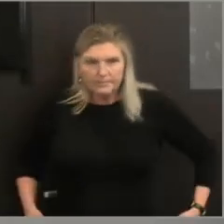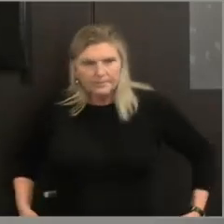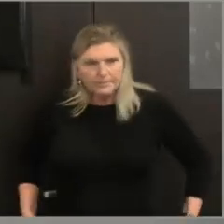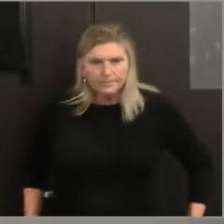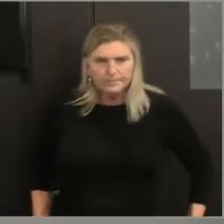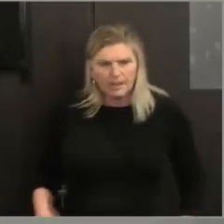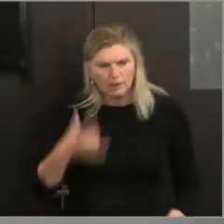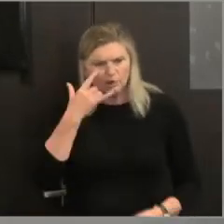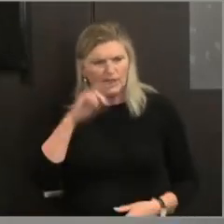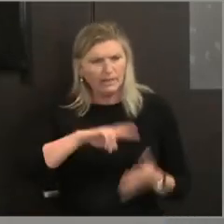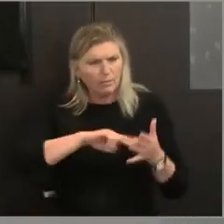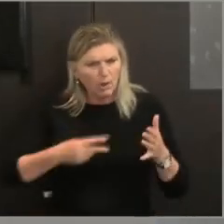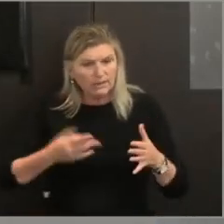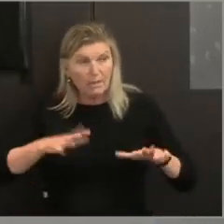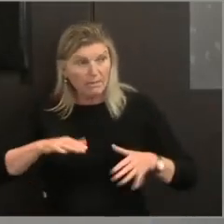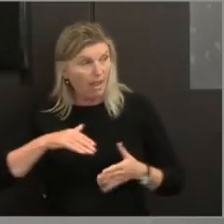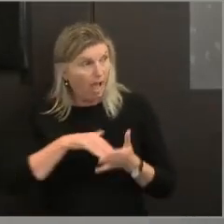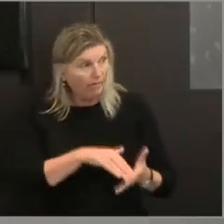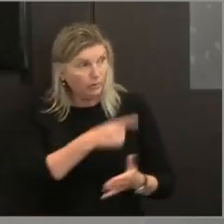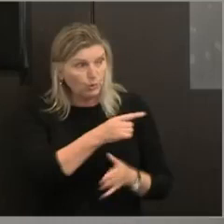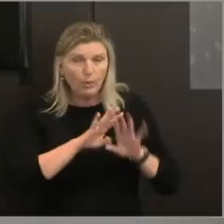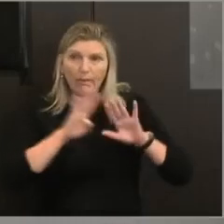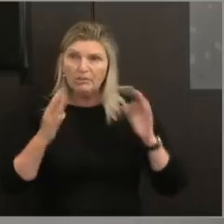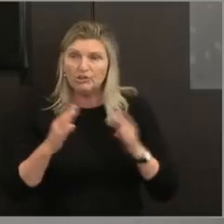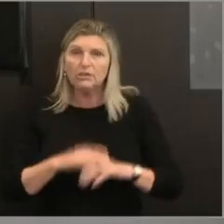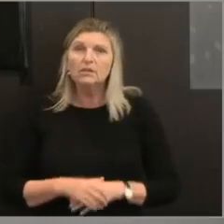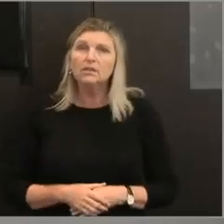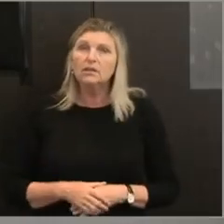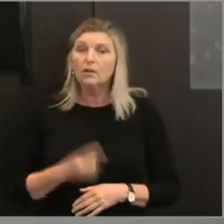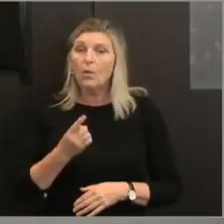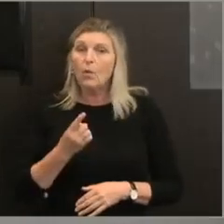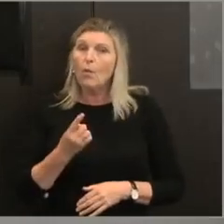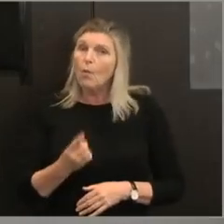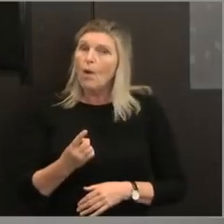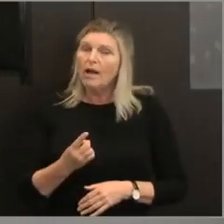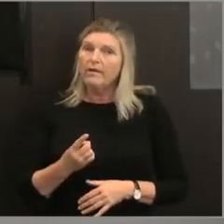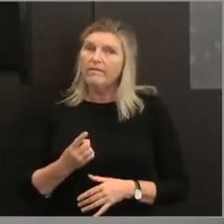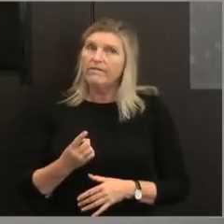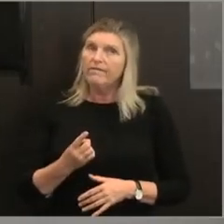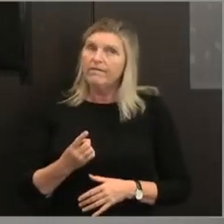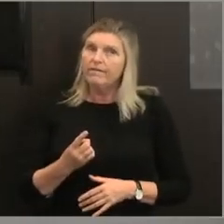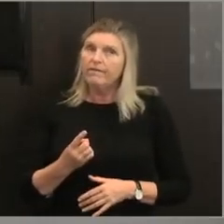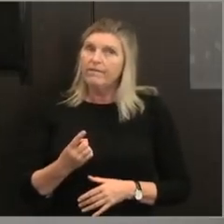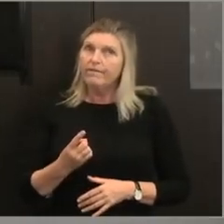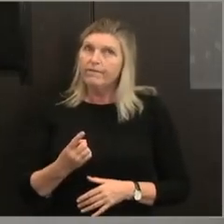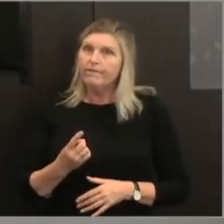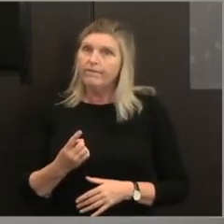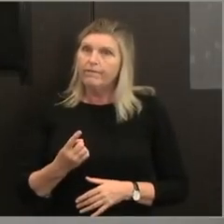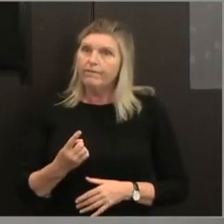policy may be helpful to the Commission. One of its earliest proponents in the United States